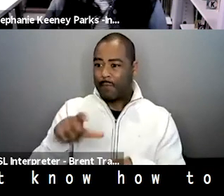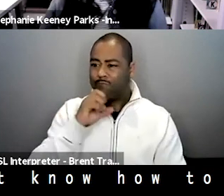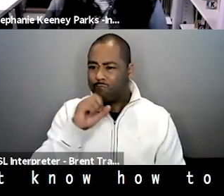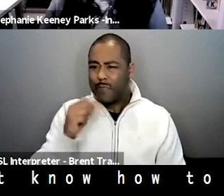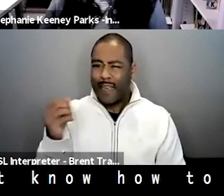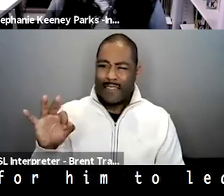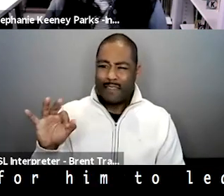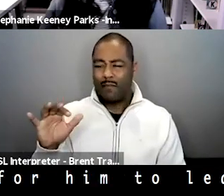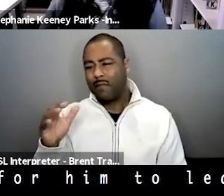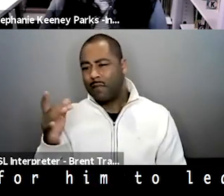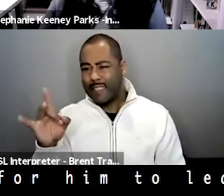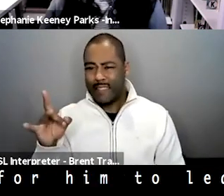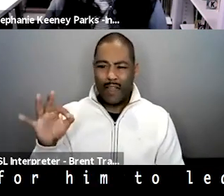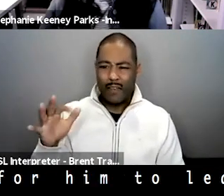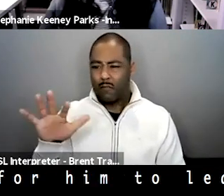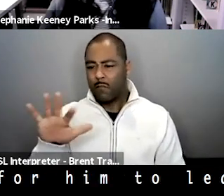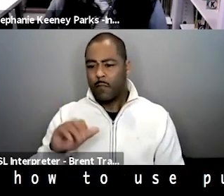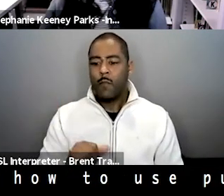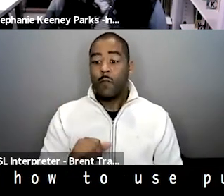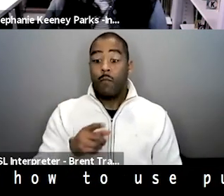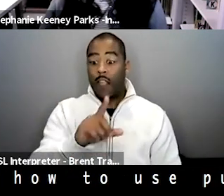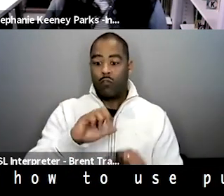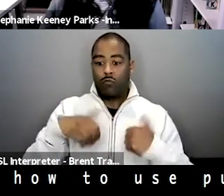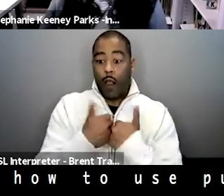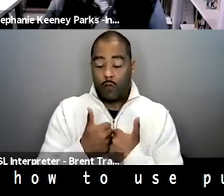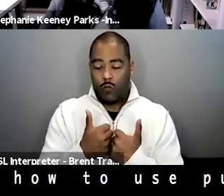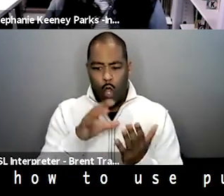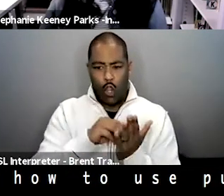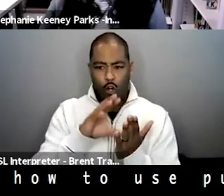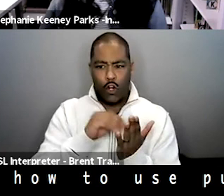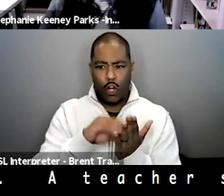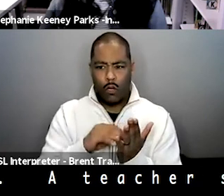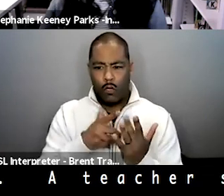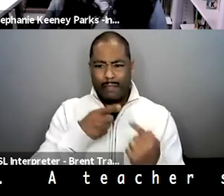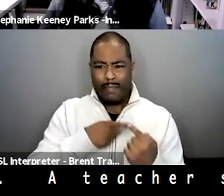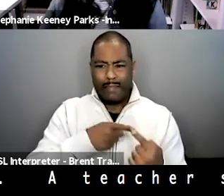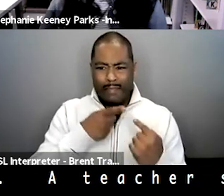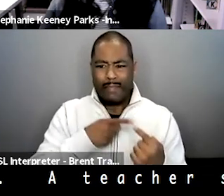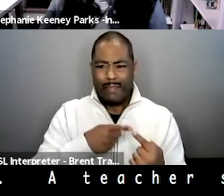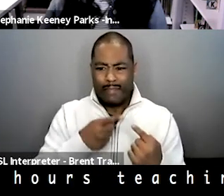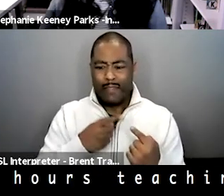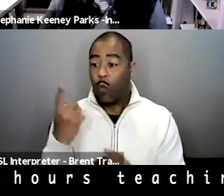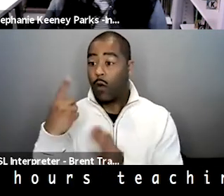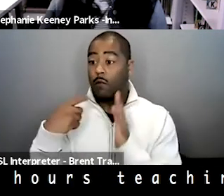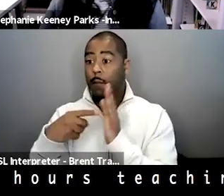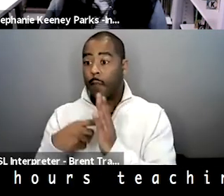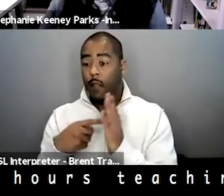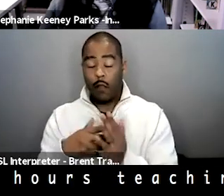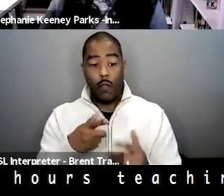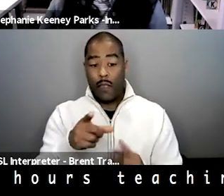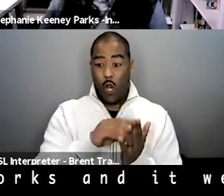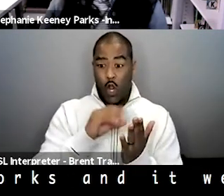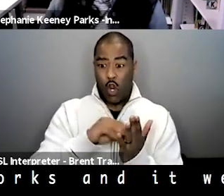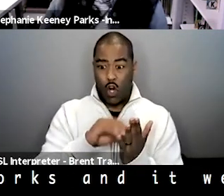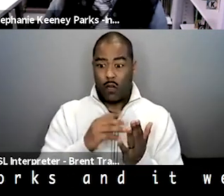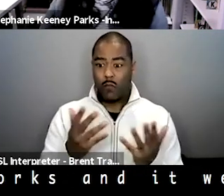for learning. And one of the things he did not know how to do and was hard for him to learn how to do is how to use public transport. And so